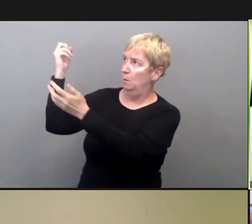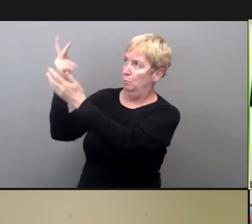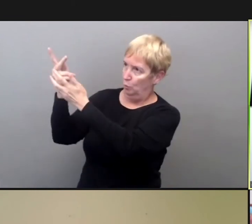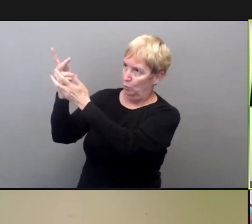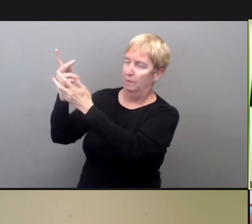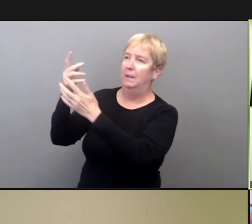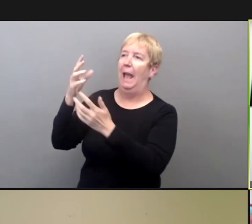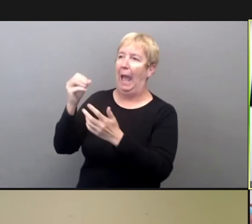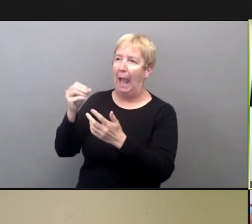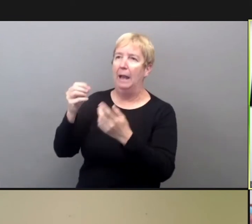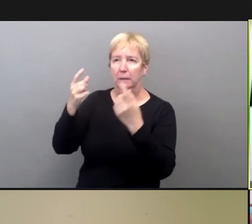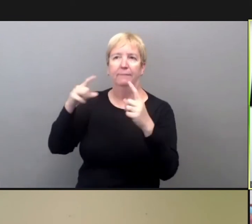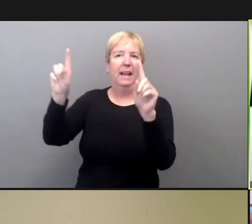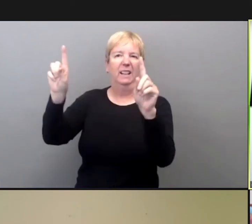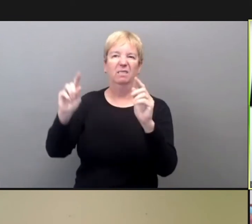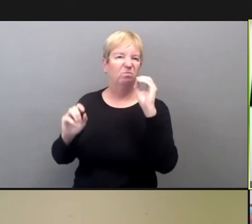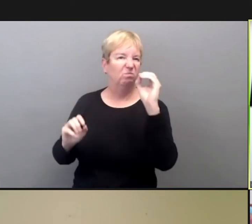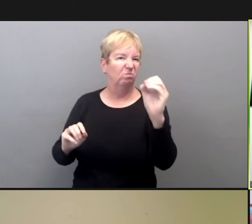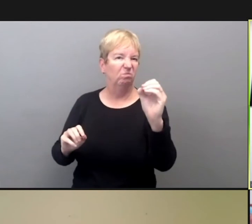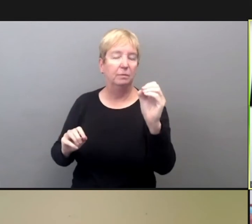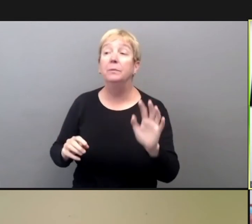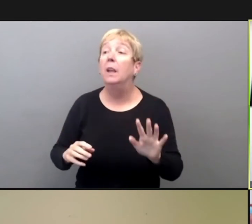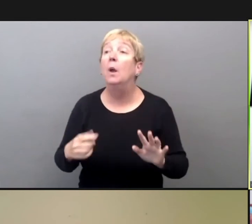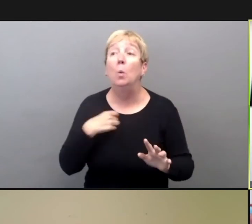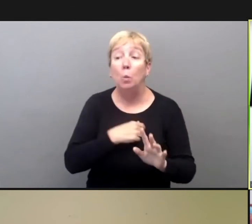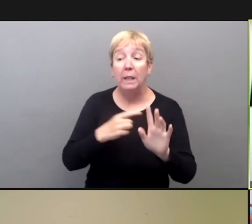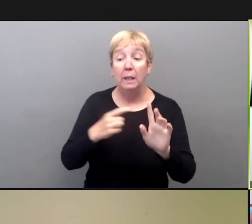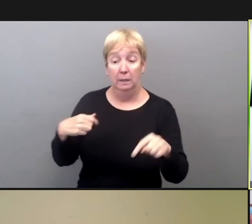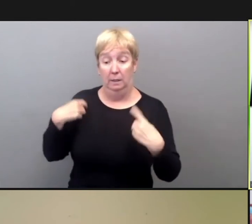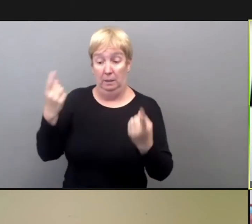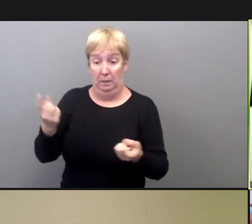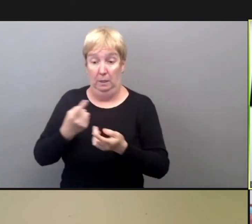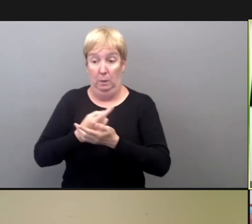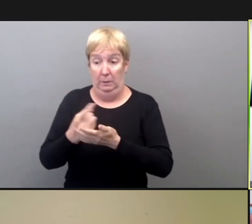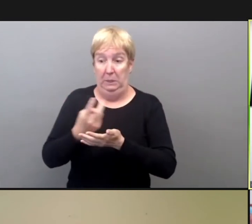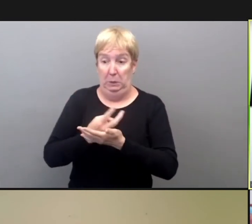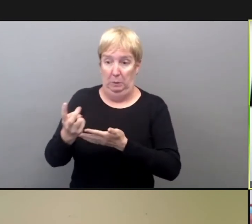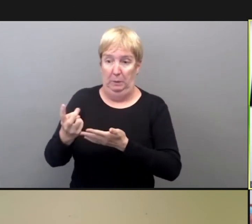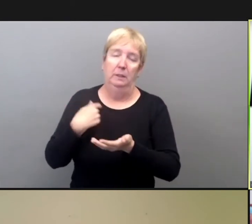COVID. And we spent an awful lot of time in the last couple of weeks talking about